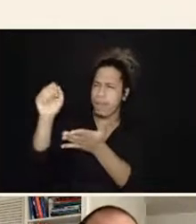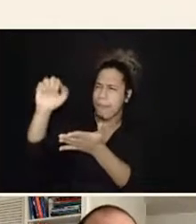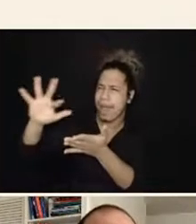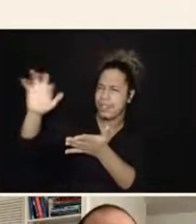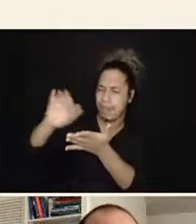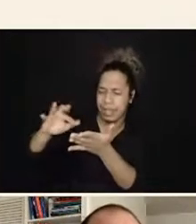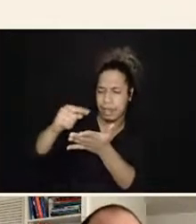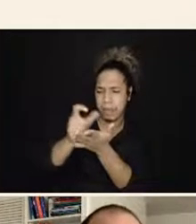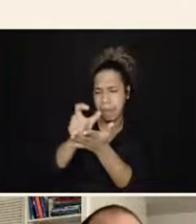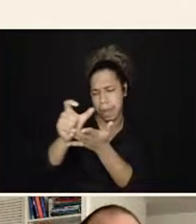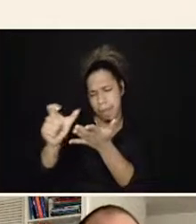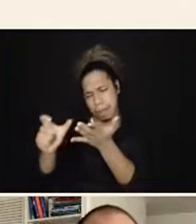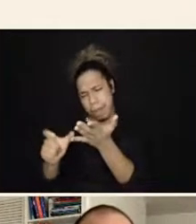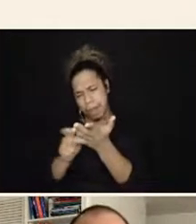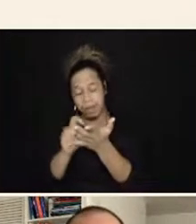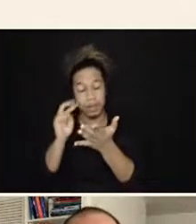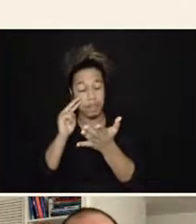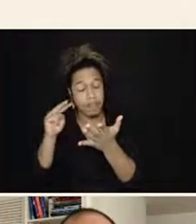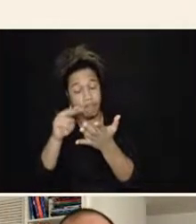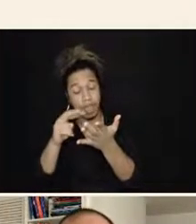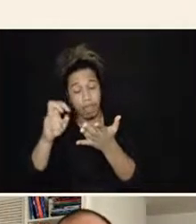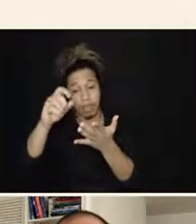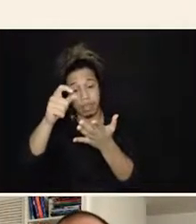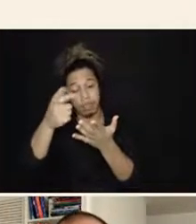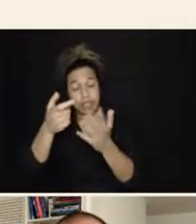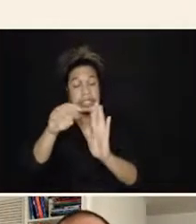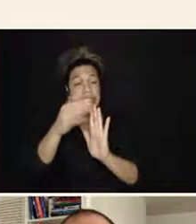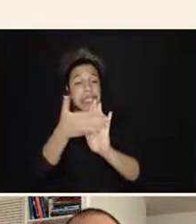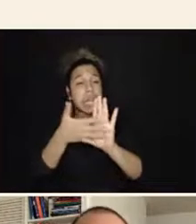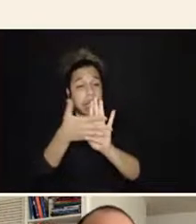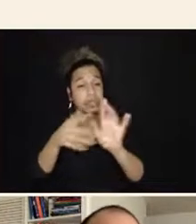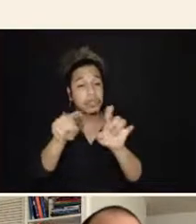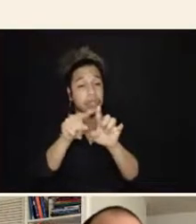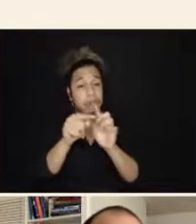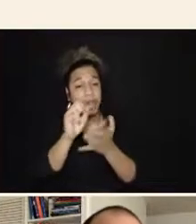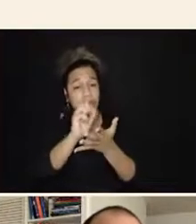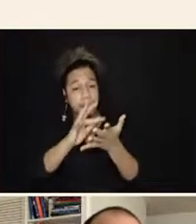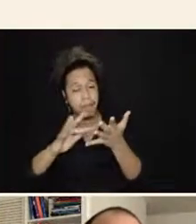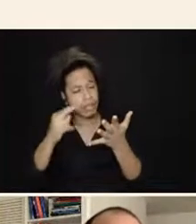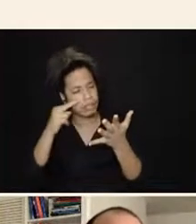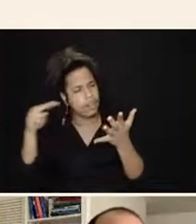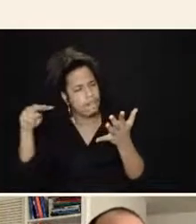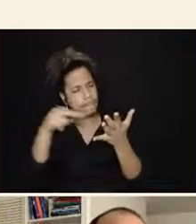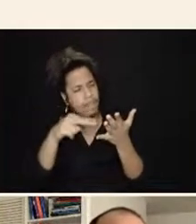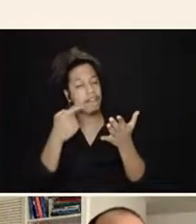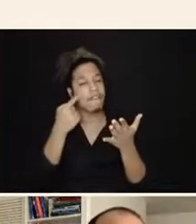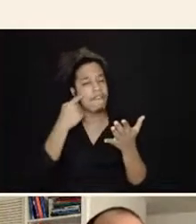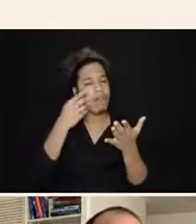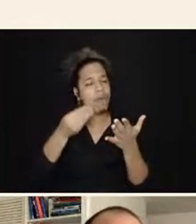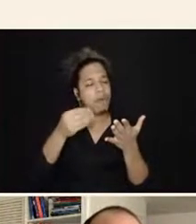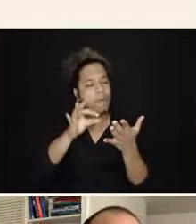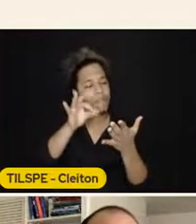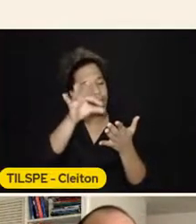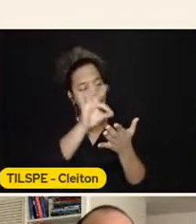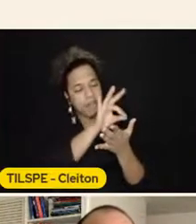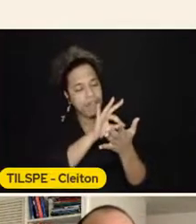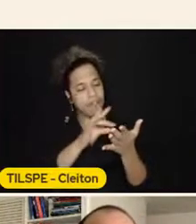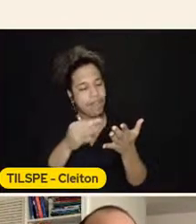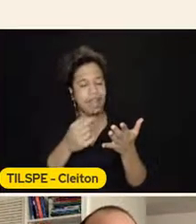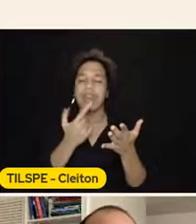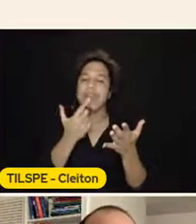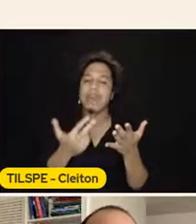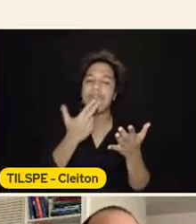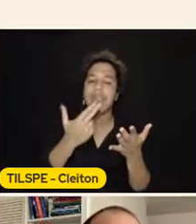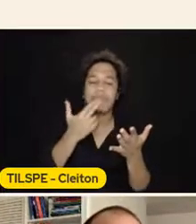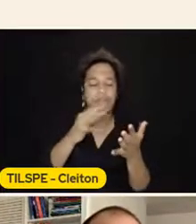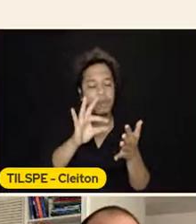how these texts are organized, we can start unpacking this language and simplifying the work that our students have